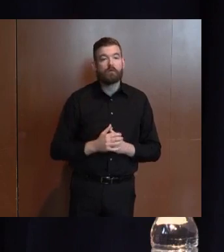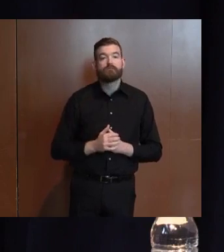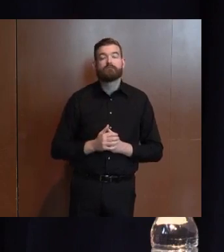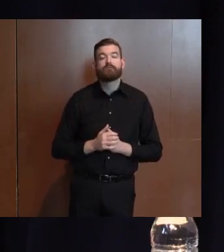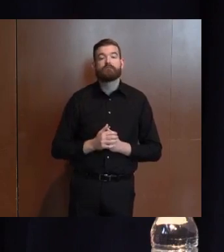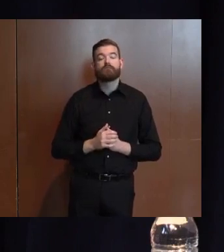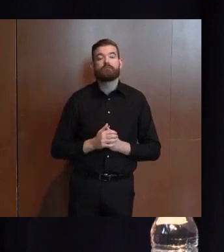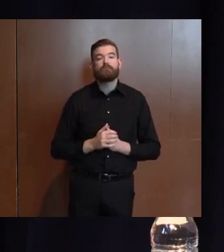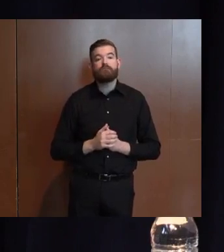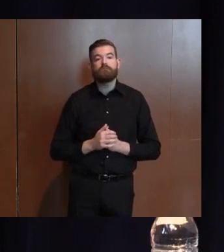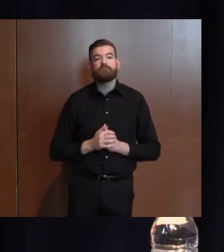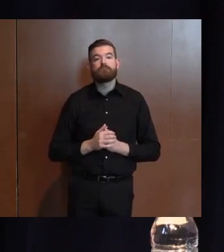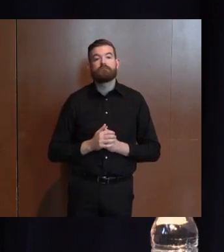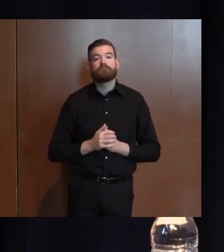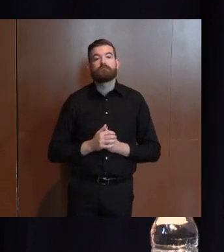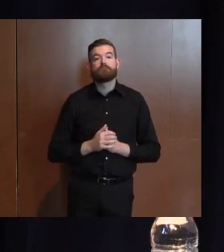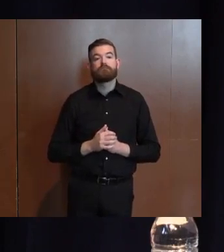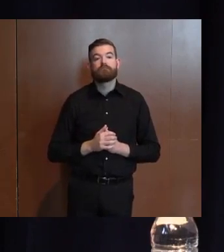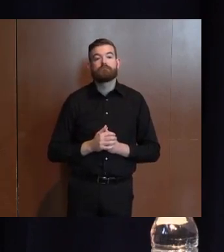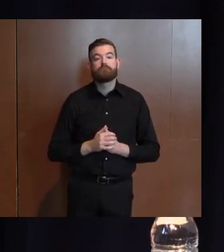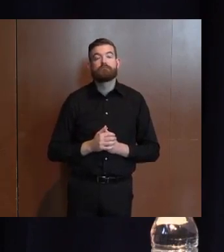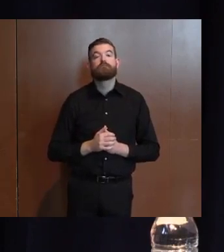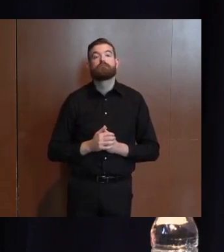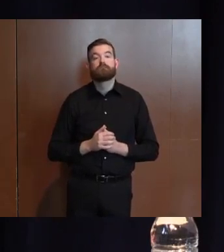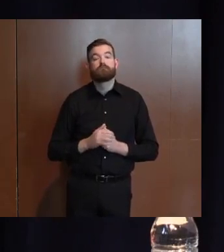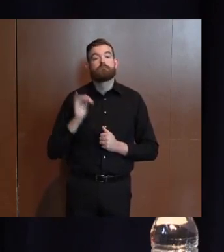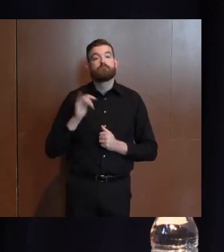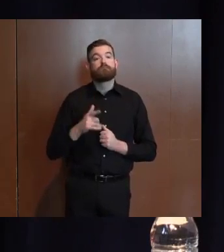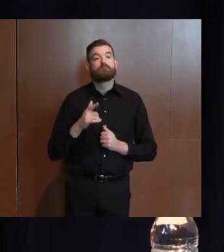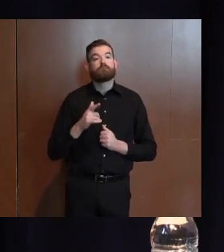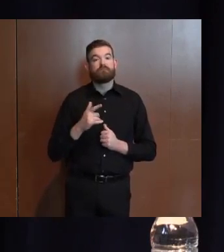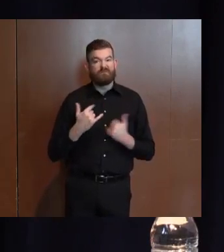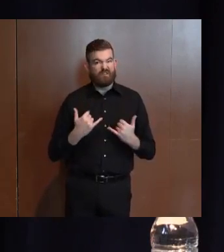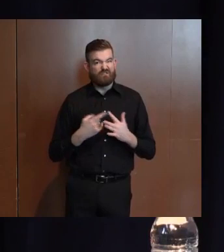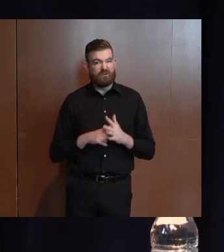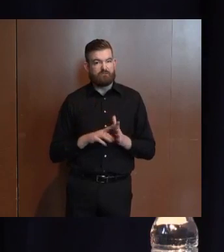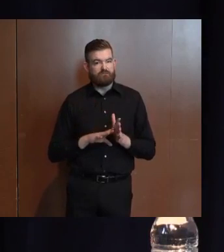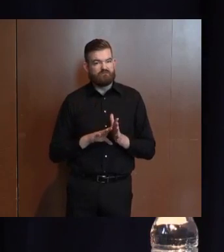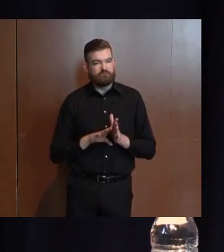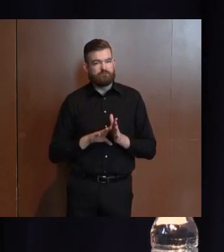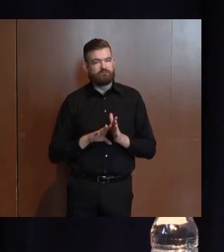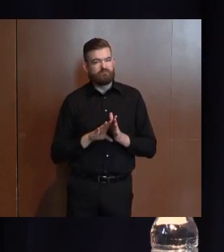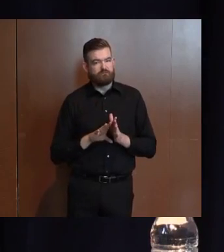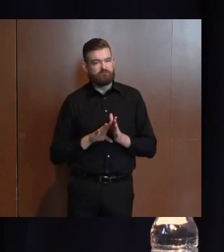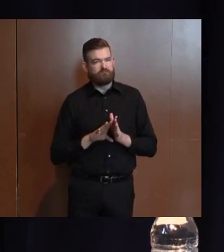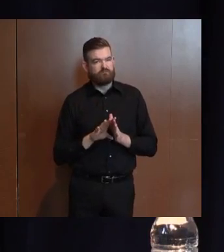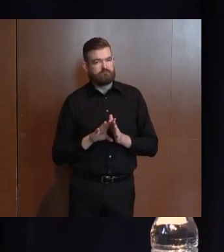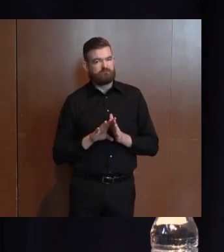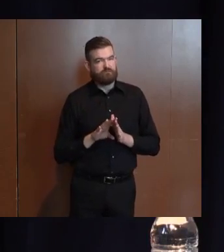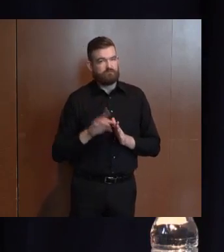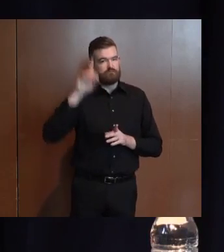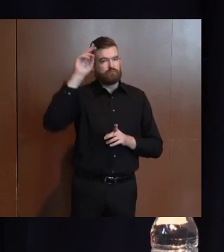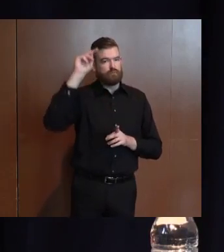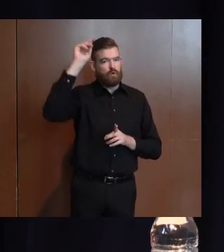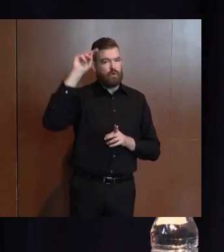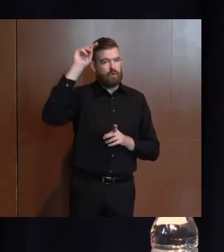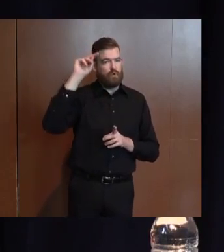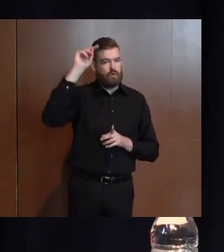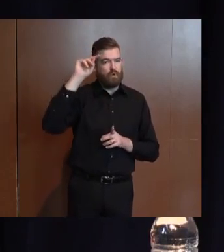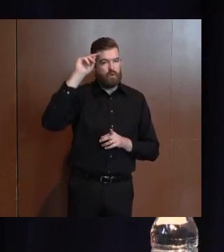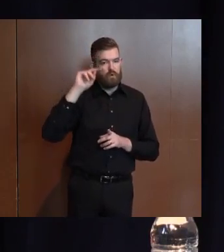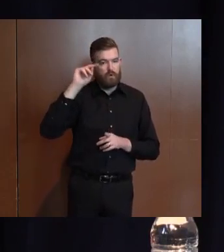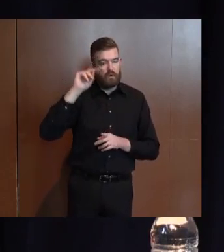looks like the surge is beginning to occur in the northern part of the state. Last night, 7